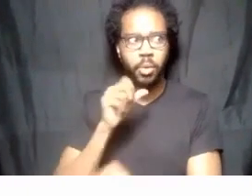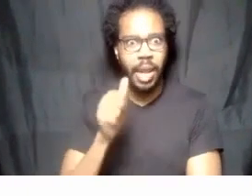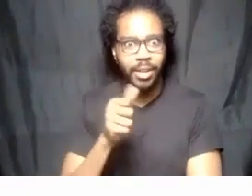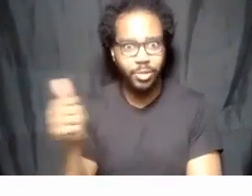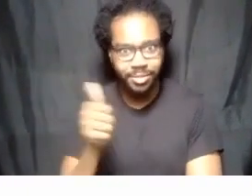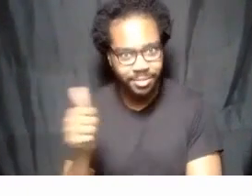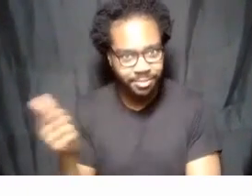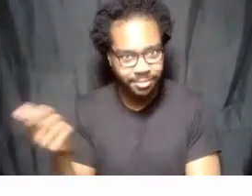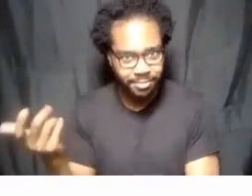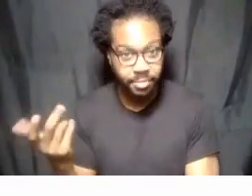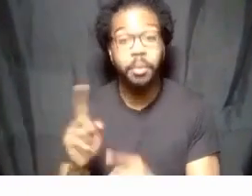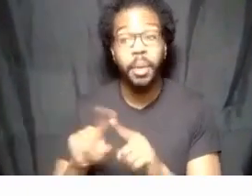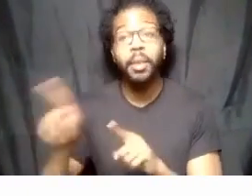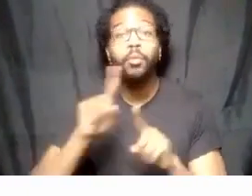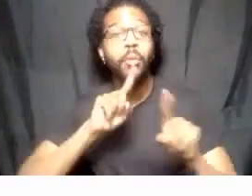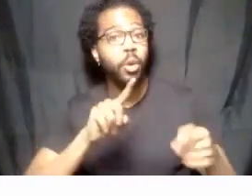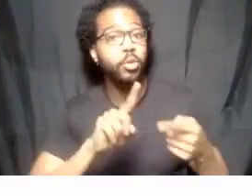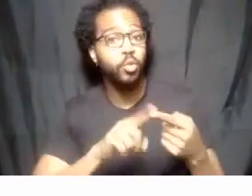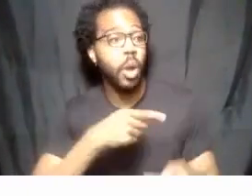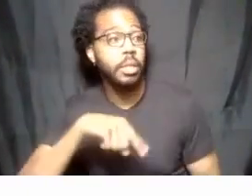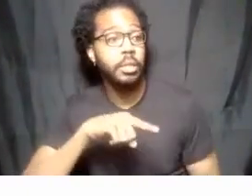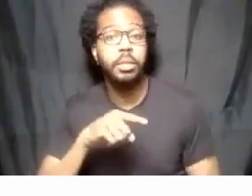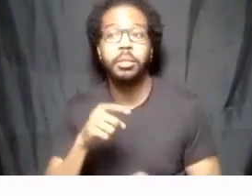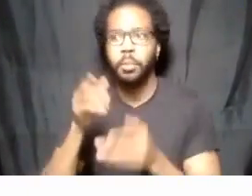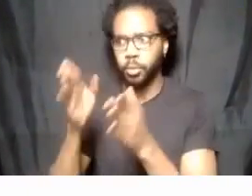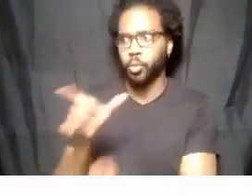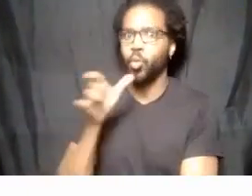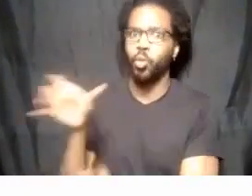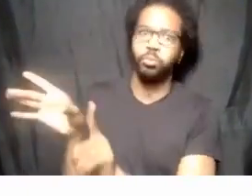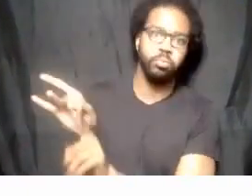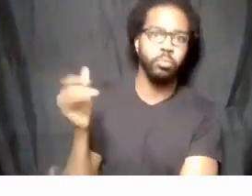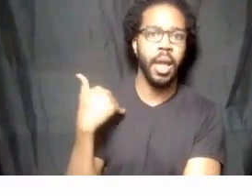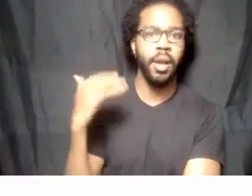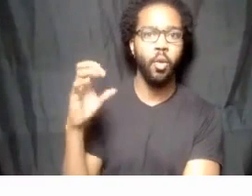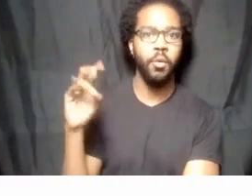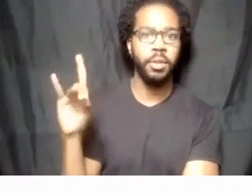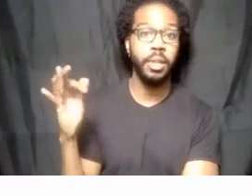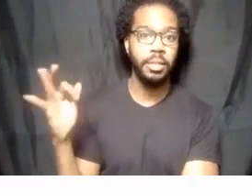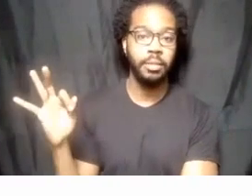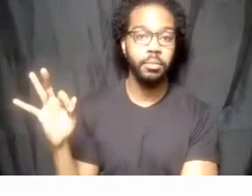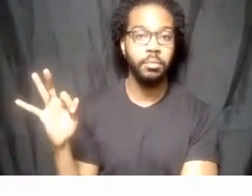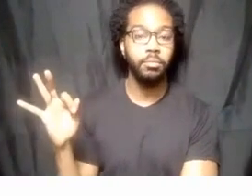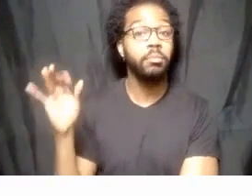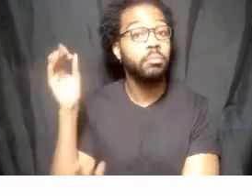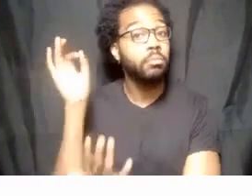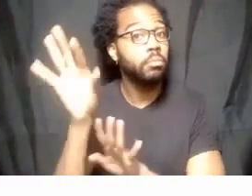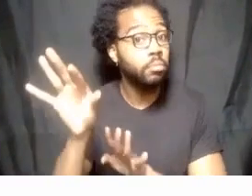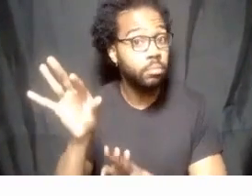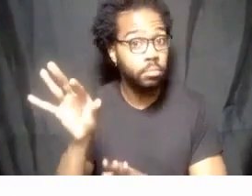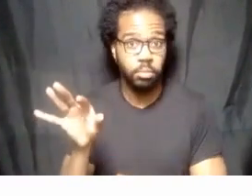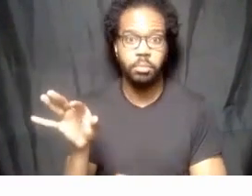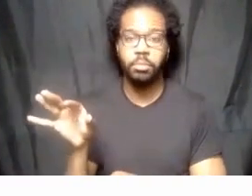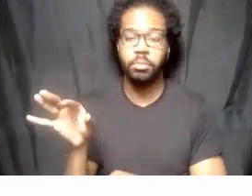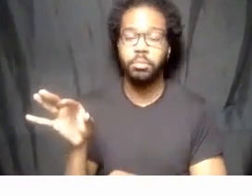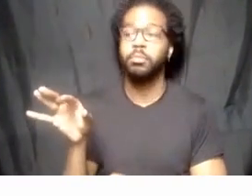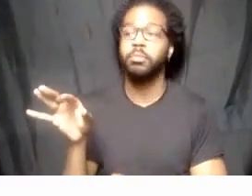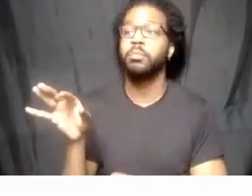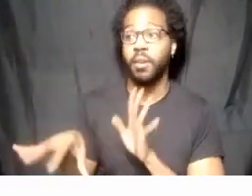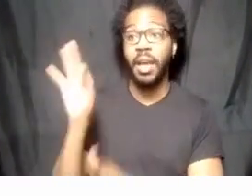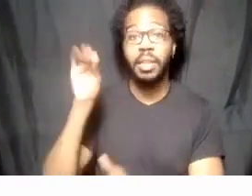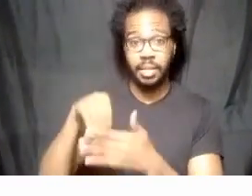but they did report to us that the person had tested positive. Which, by the way, is something we're finding at DDS